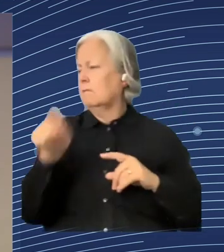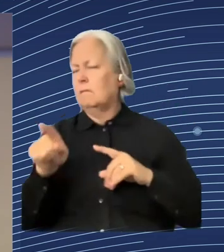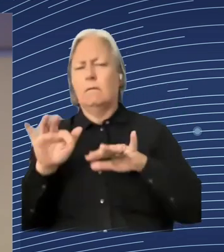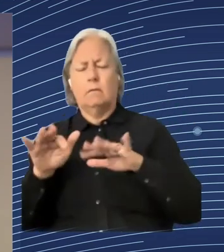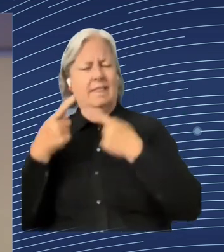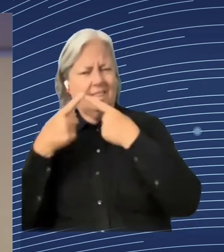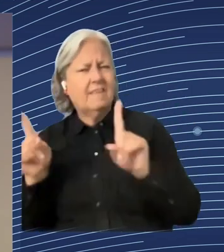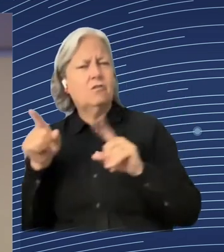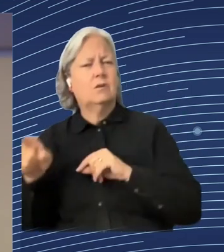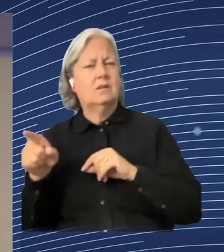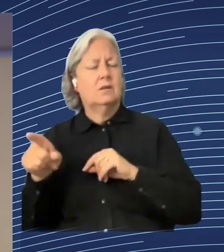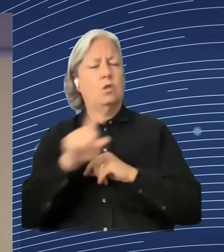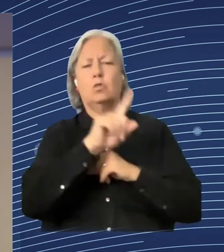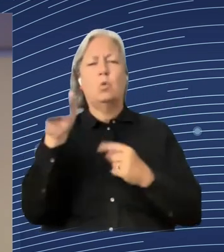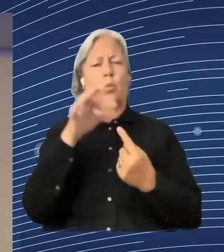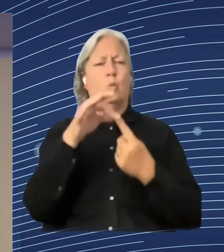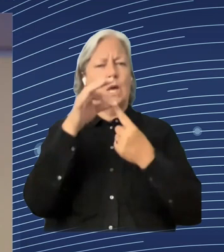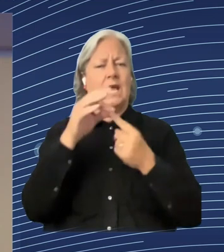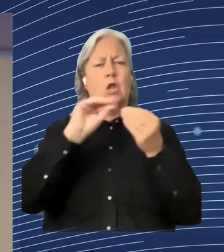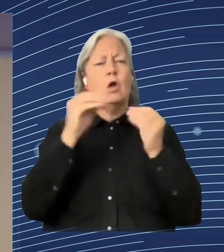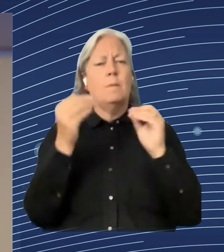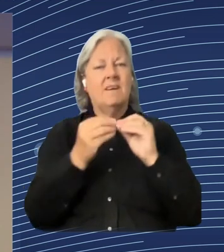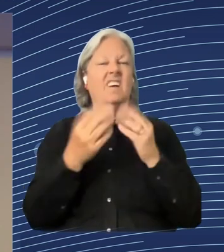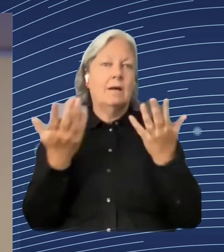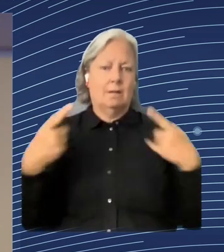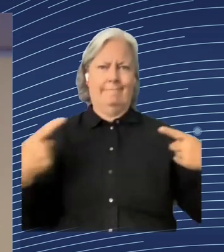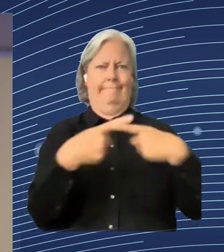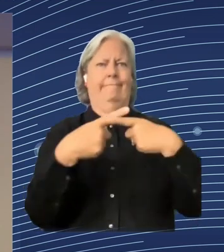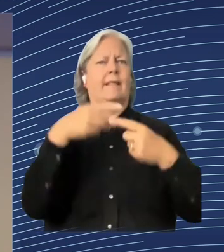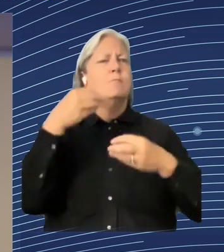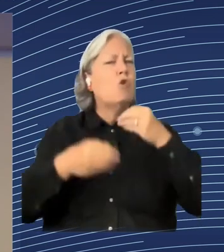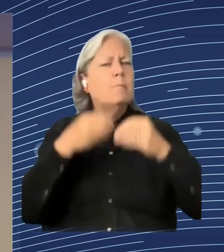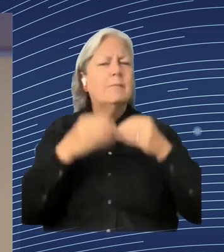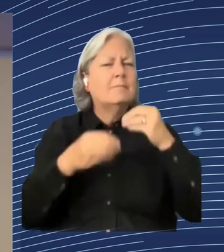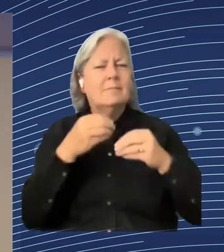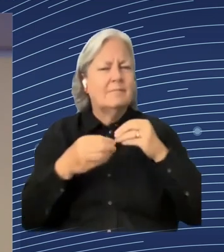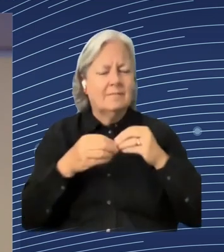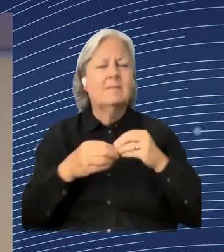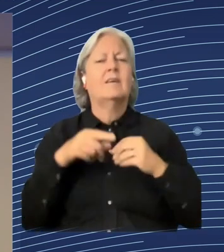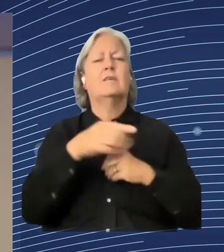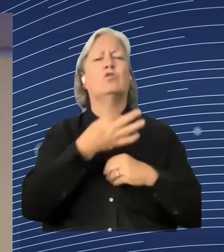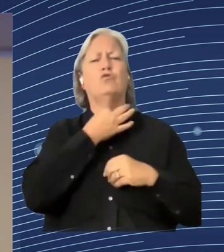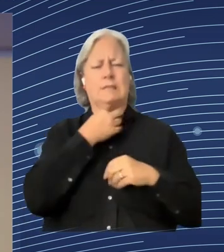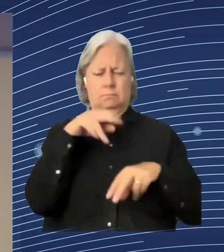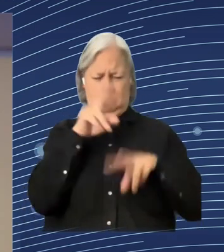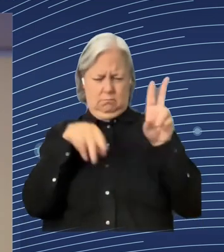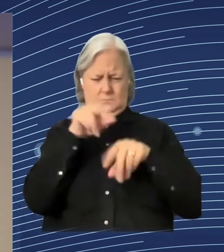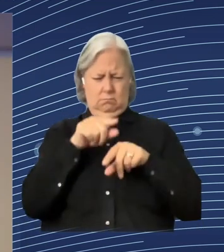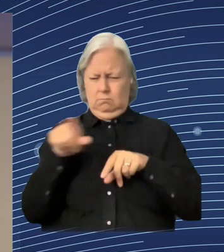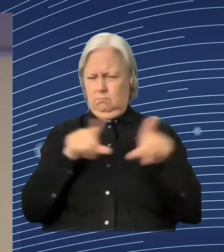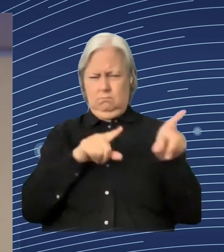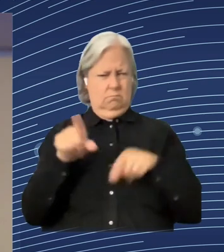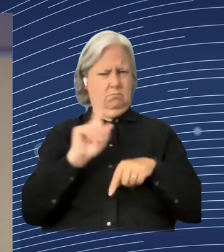unique number, then you will have problems afterwards with your risk analysis and data mining tool. Yeah. It's all linked.